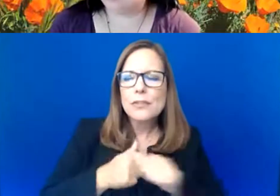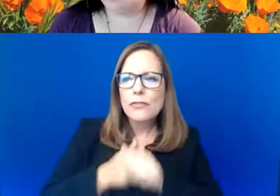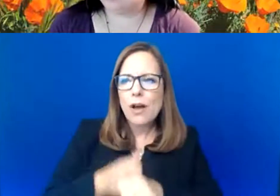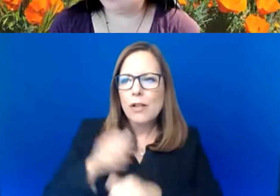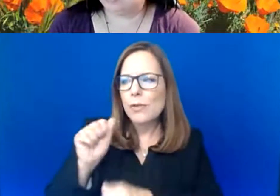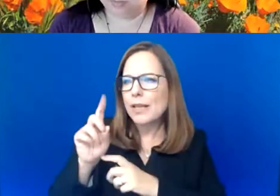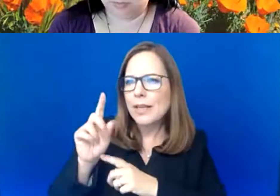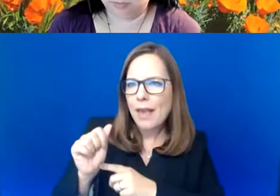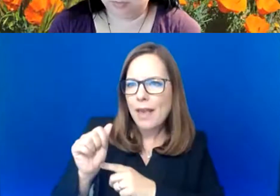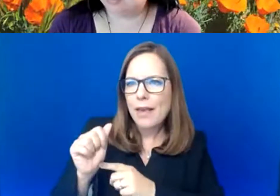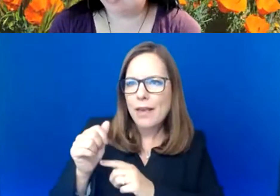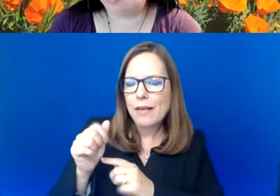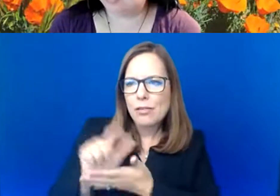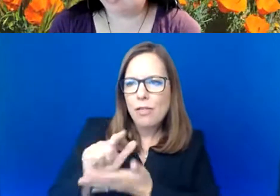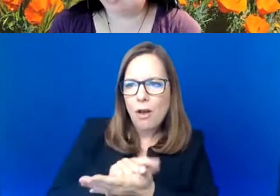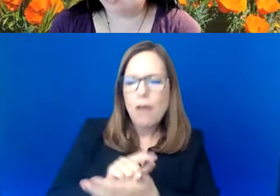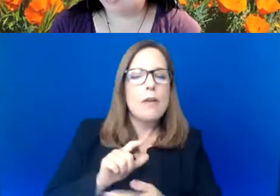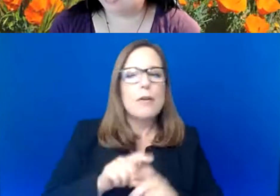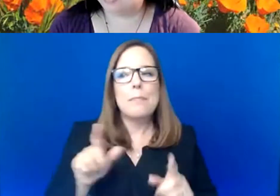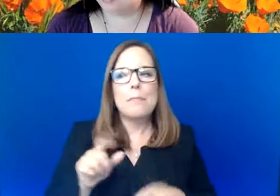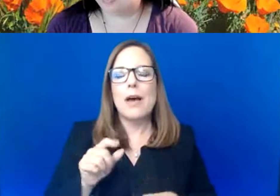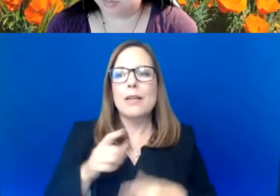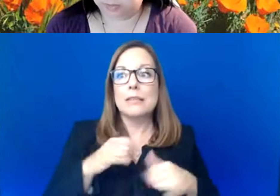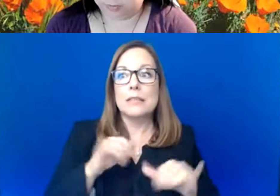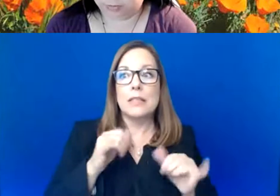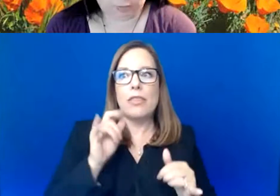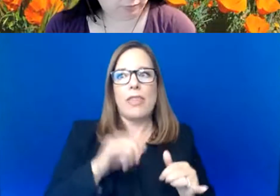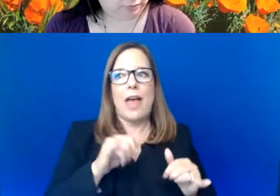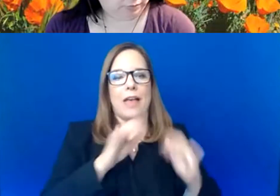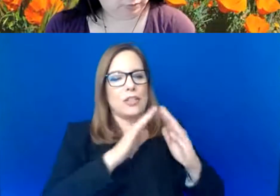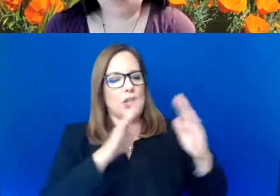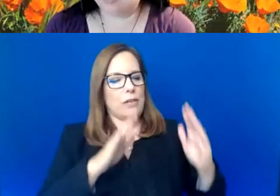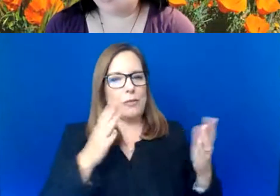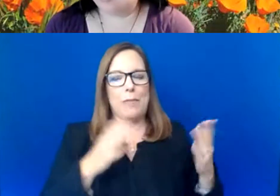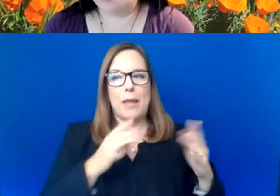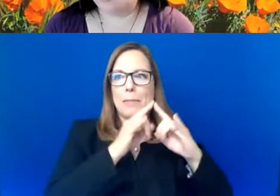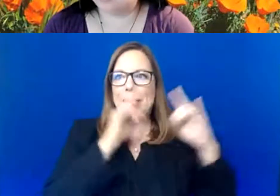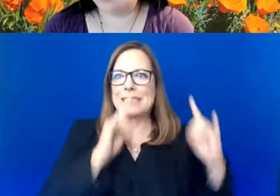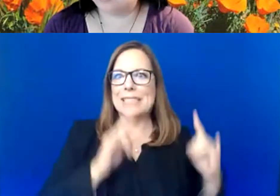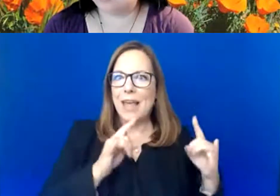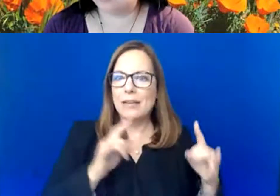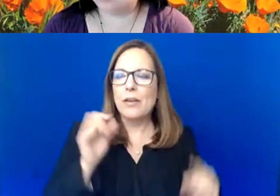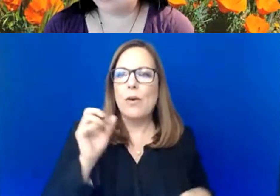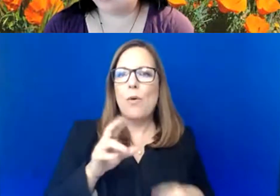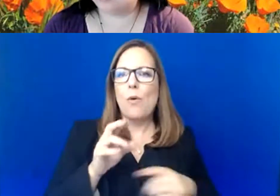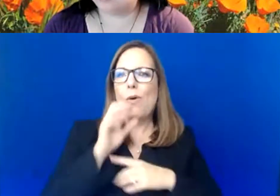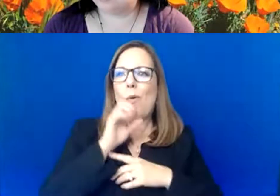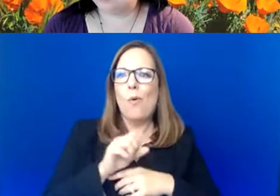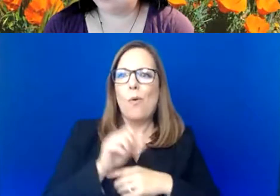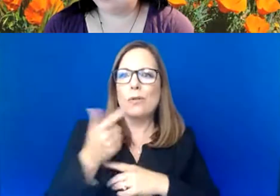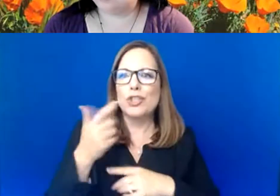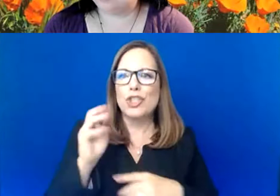you're still quite often, you may be dealing with a tent, you may be dealing with a old gymnasium, less than